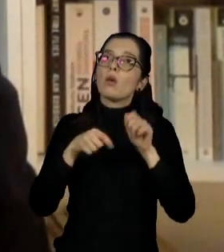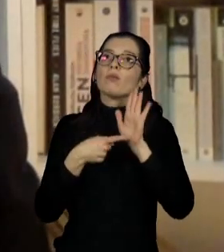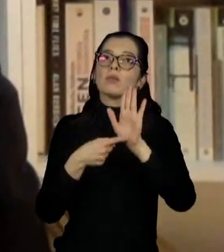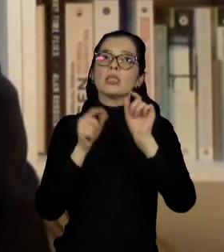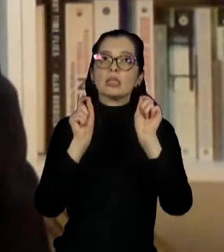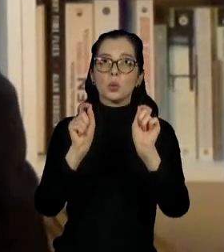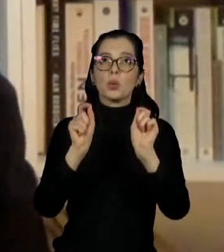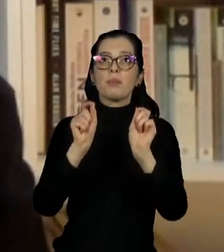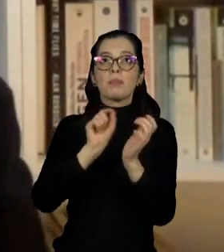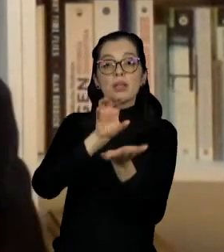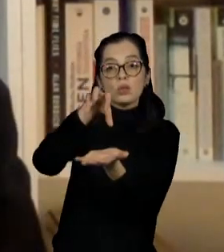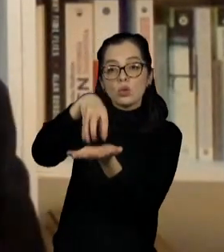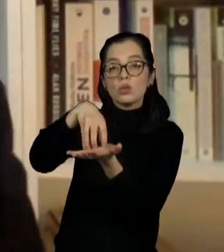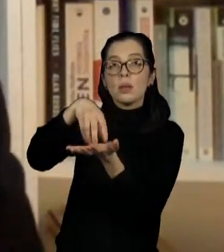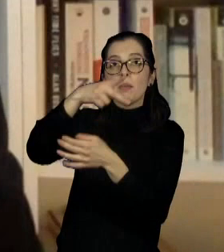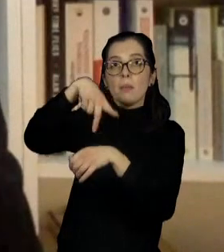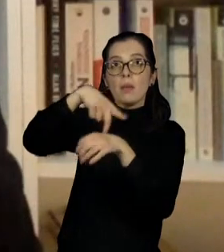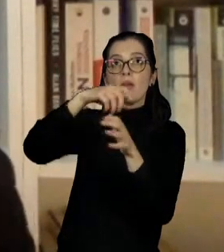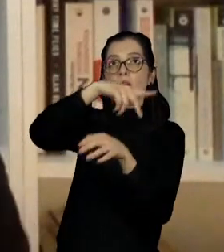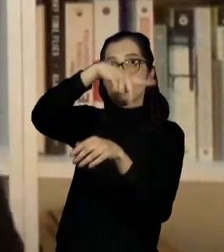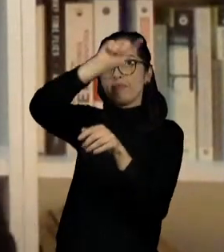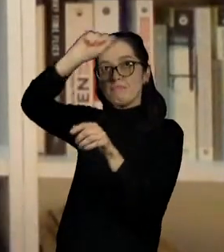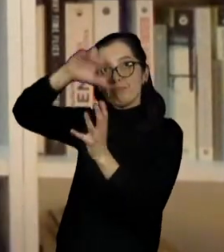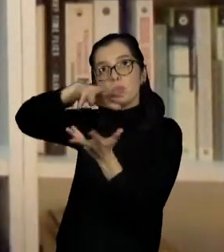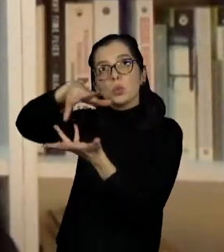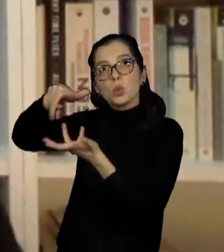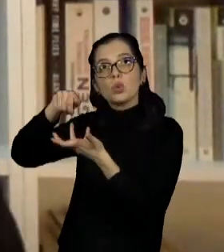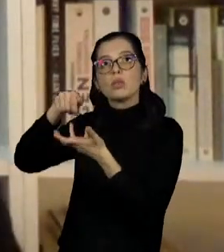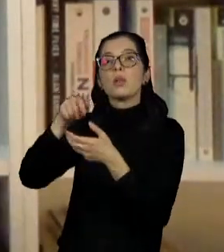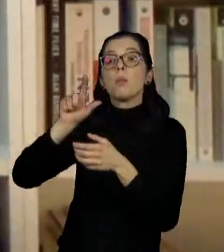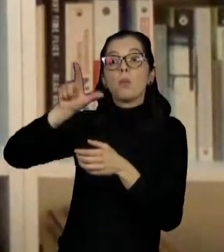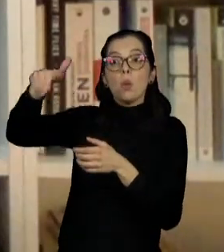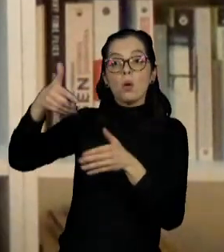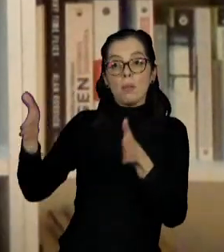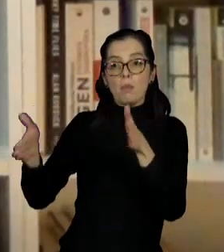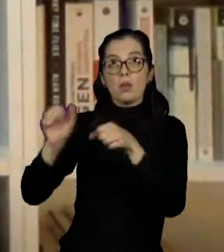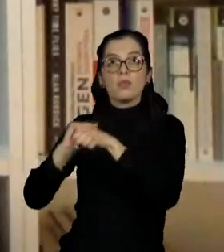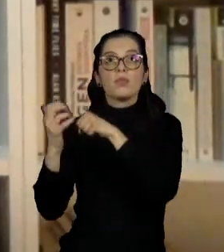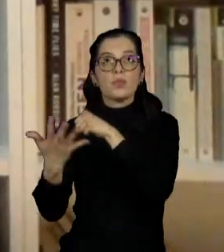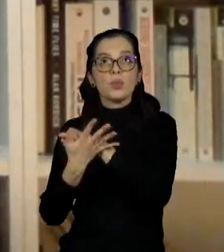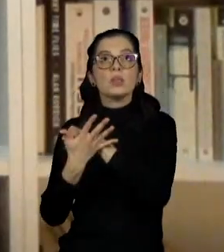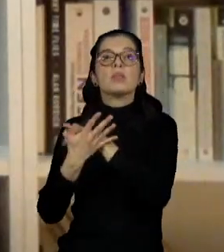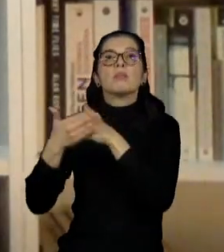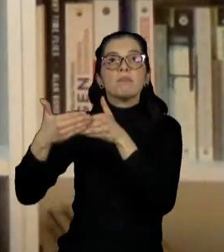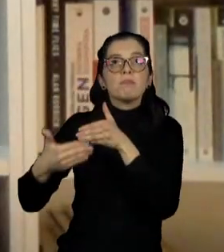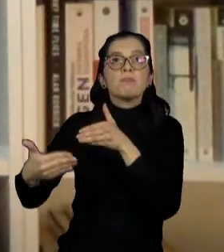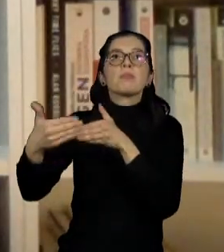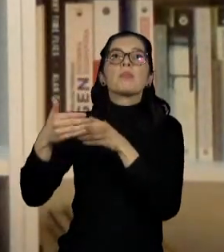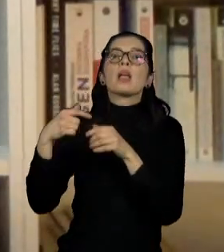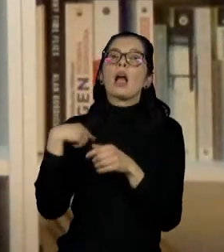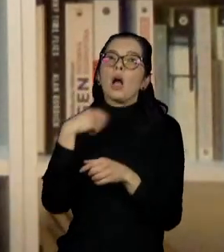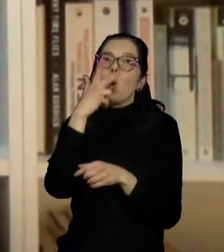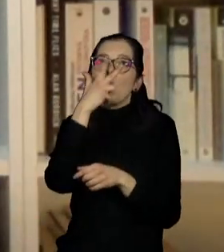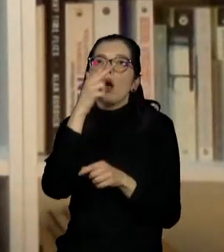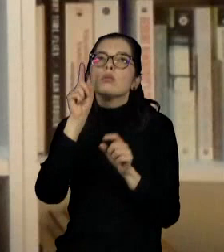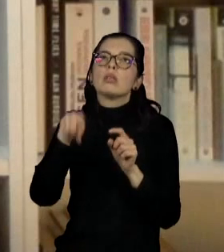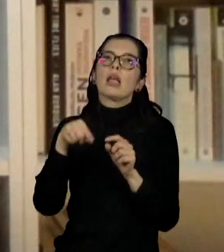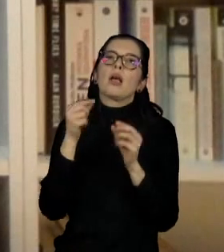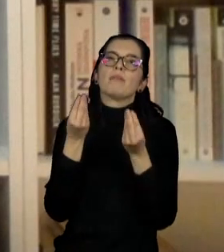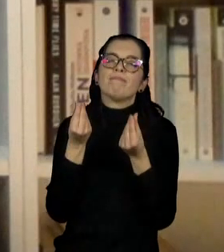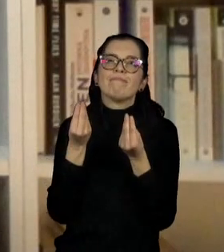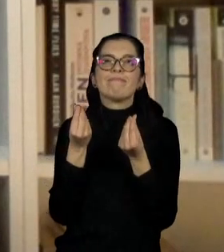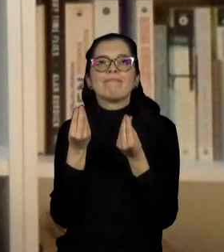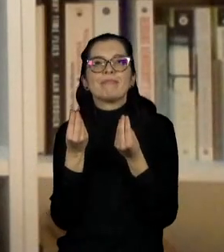what should be done to international institutions in the post-pandemic world? I think if anything, at least to